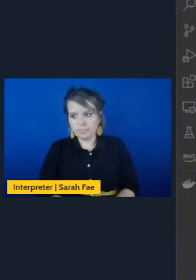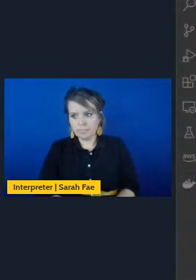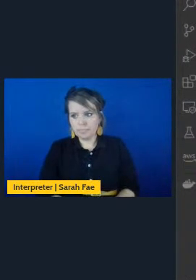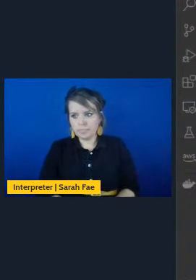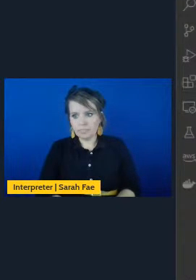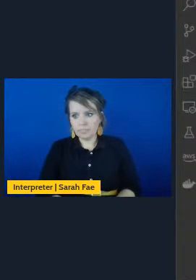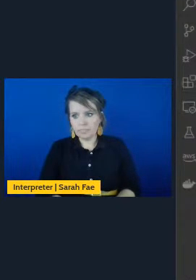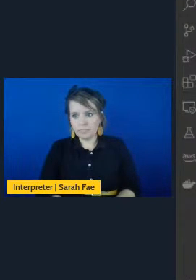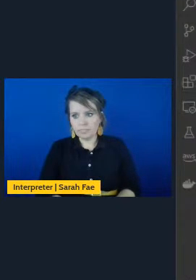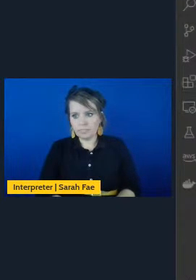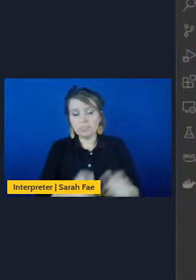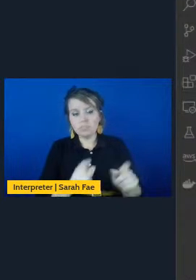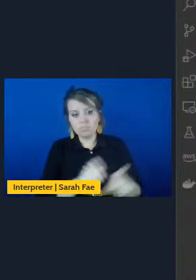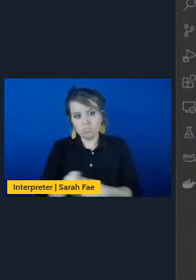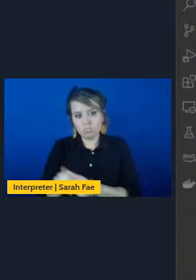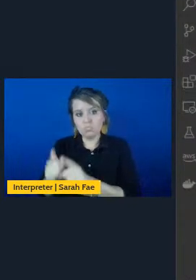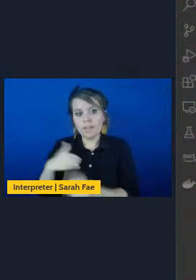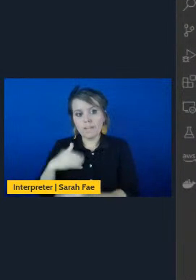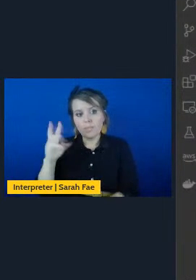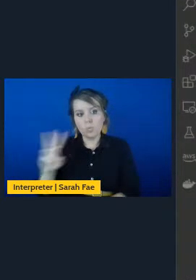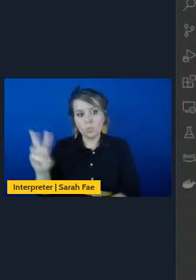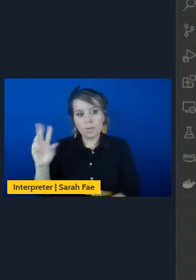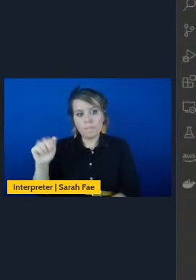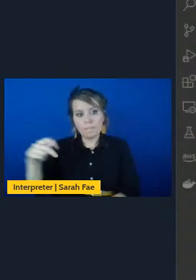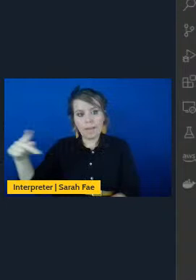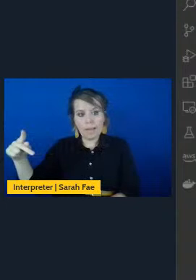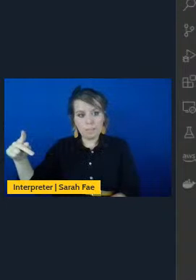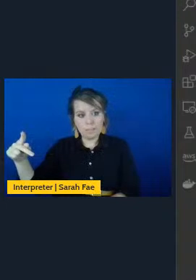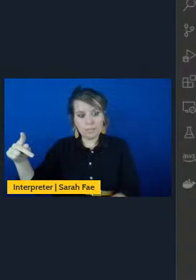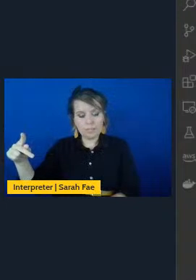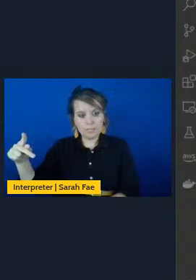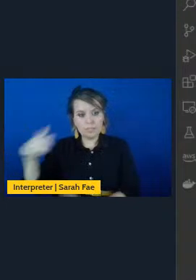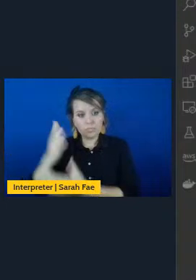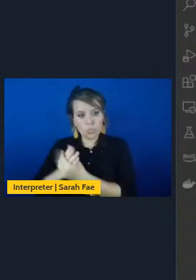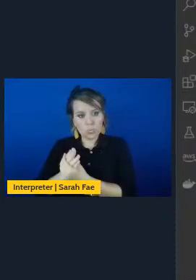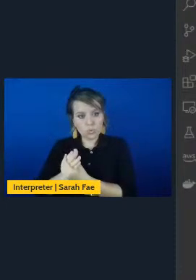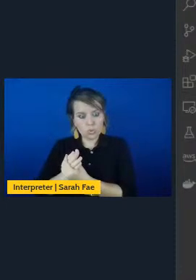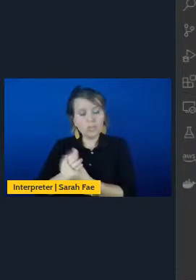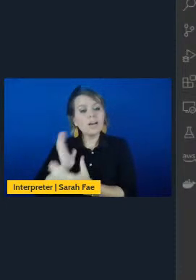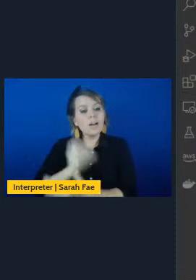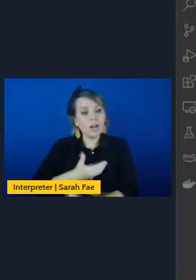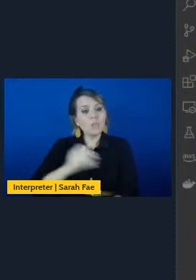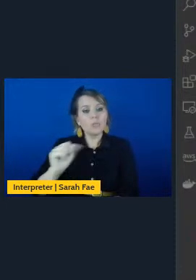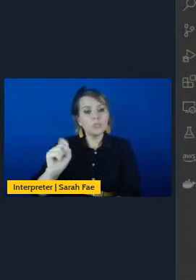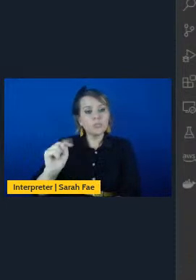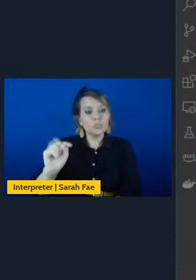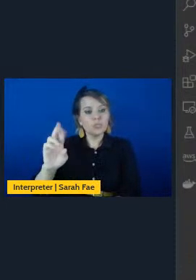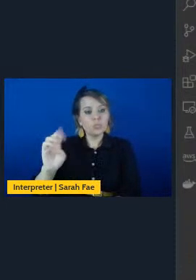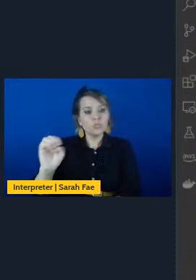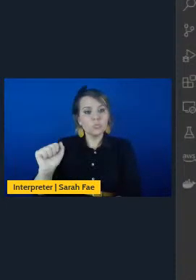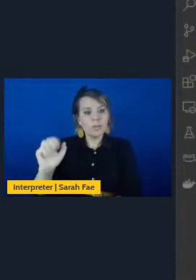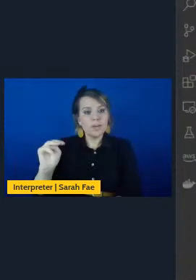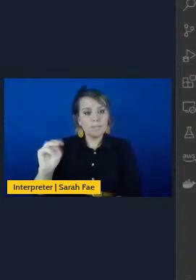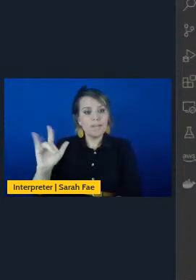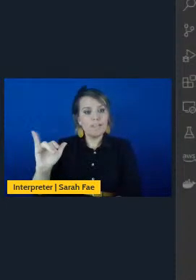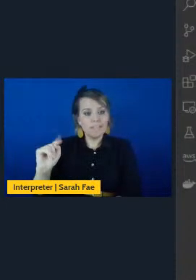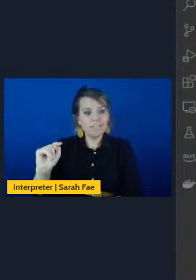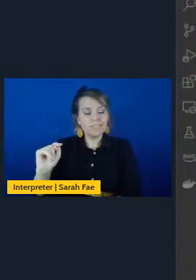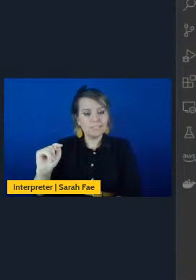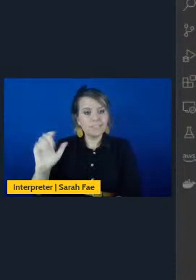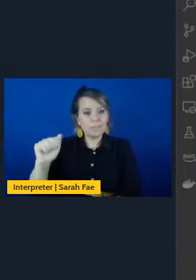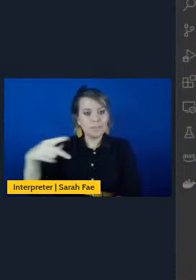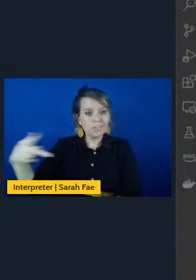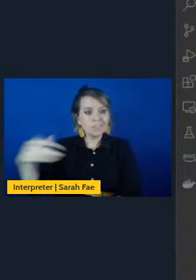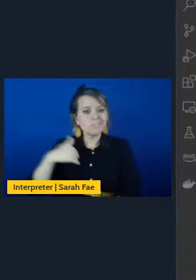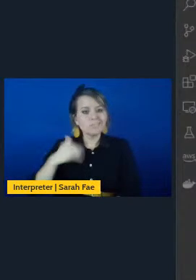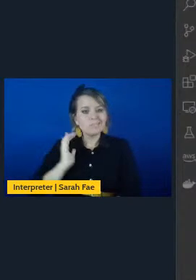have the web app folder in here, which is actually our Streamlit application, which has our